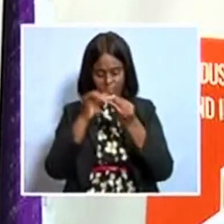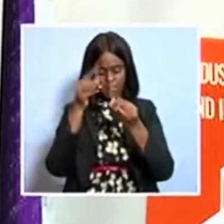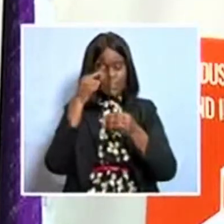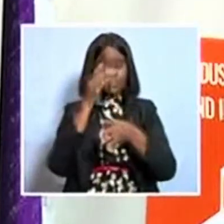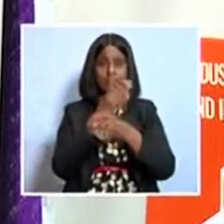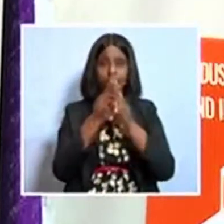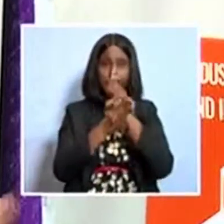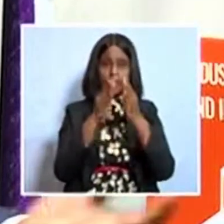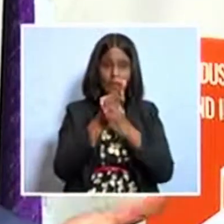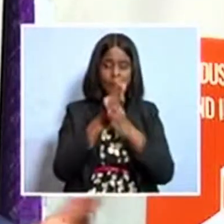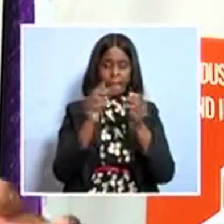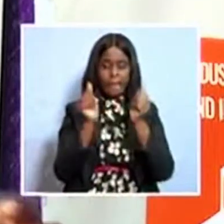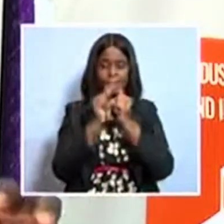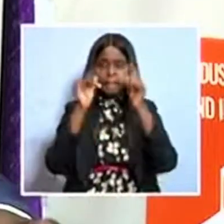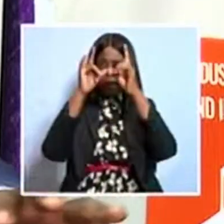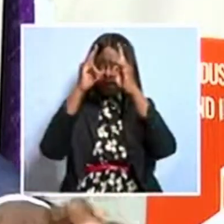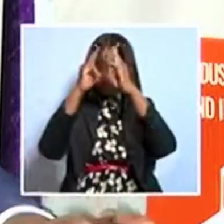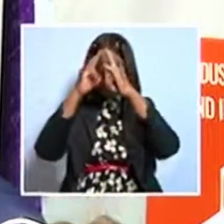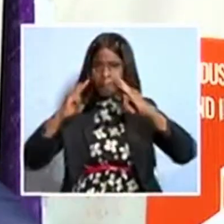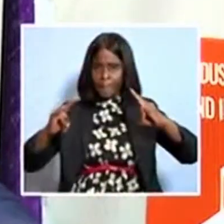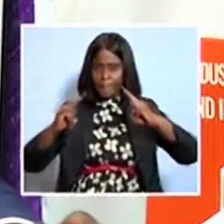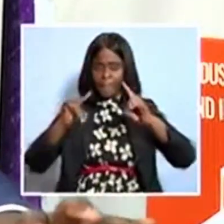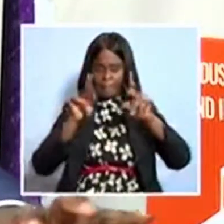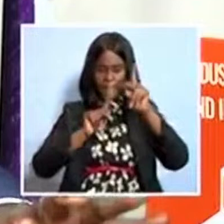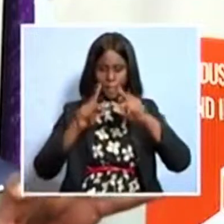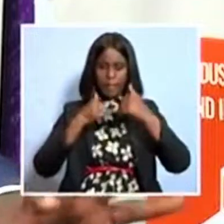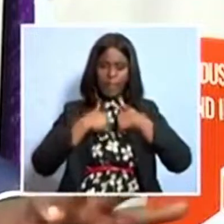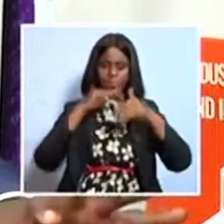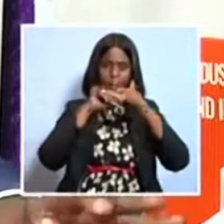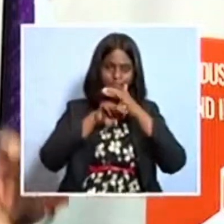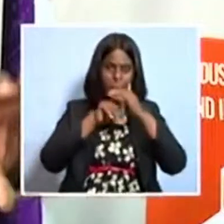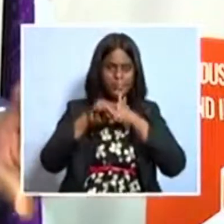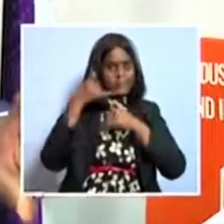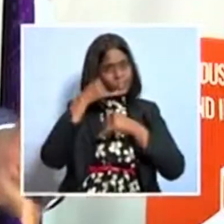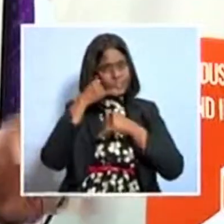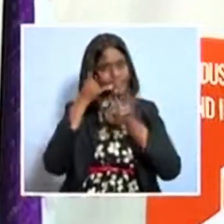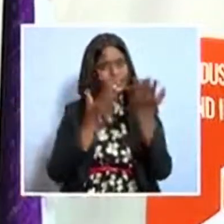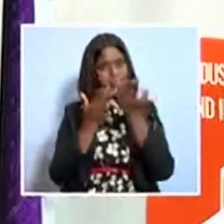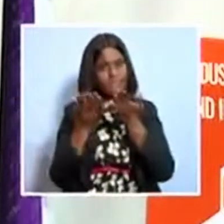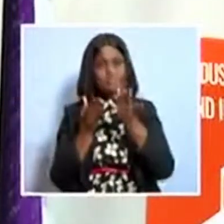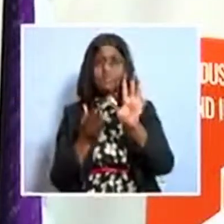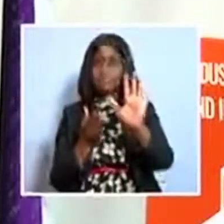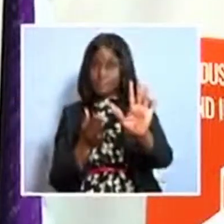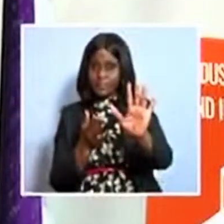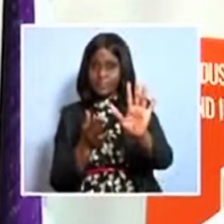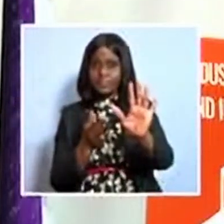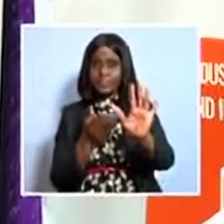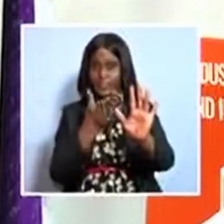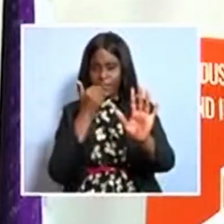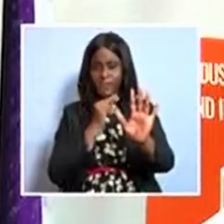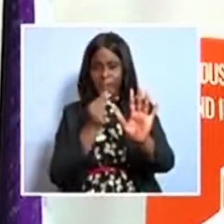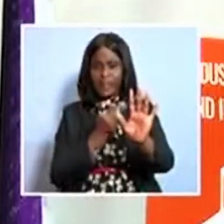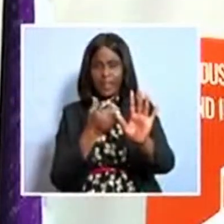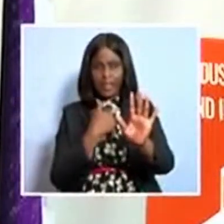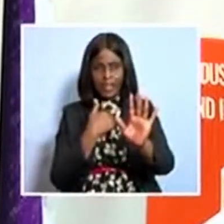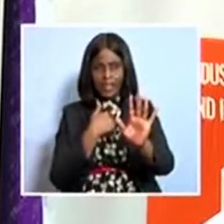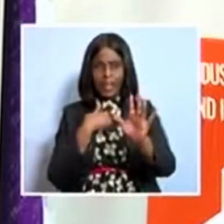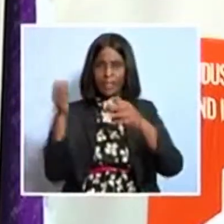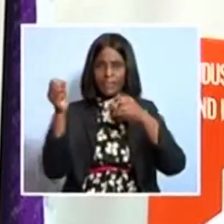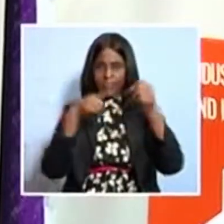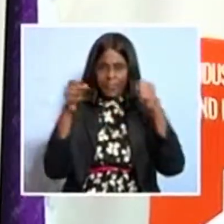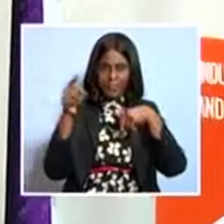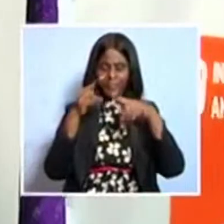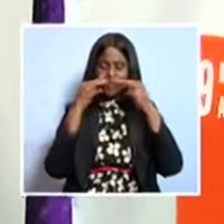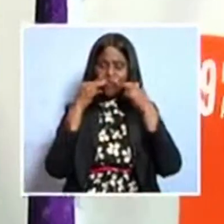of towers for these people to have access to such facilities. But I'll get to you. But let's accommodate our